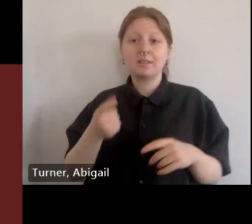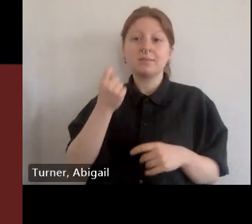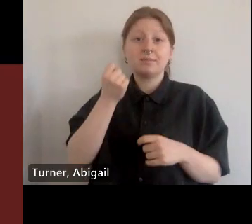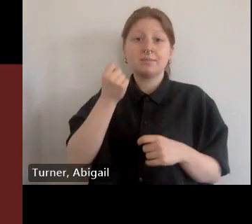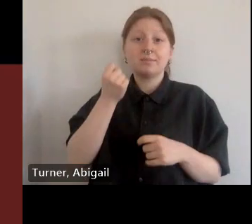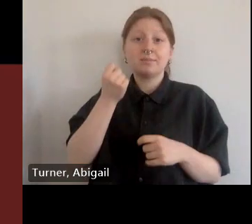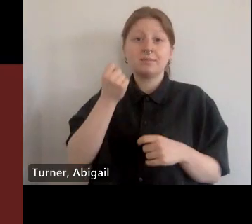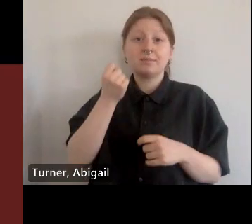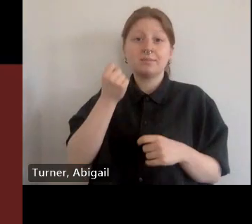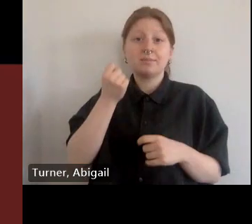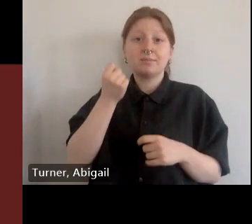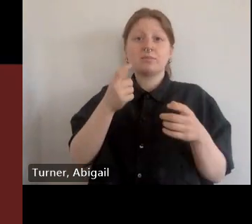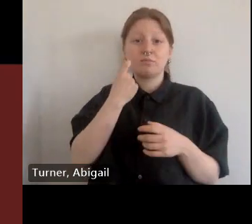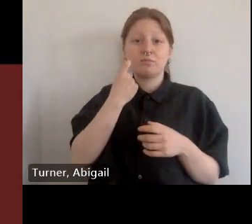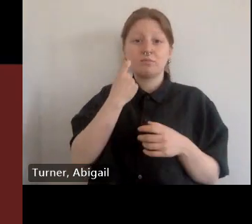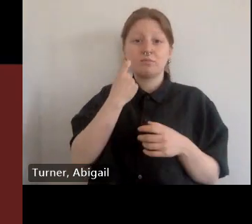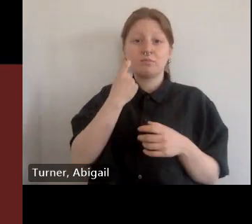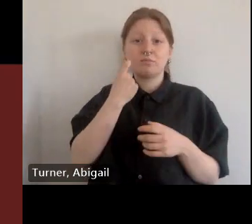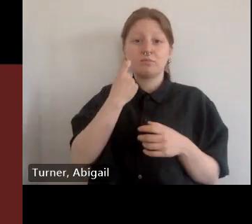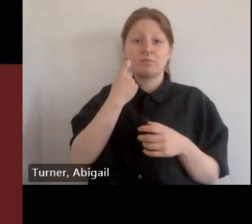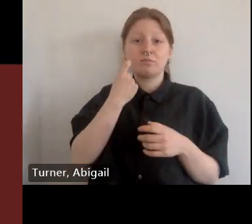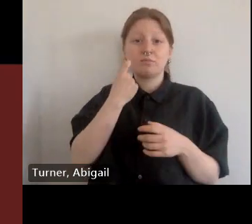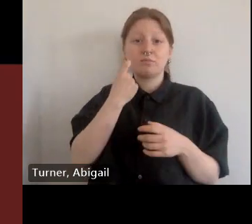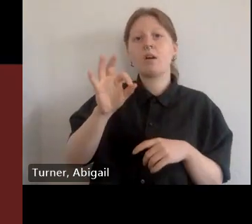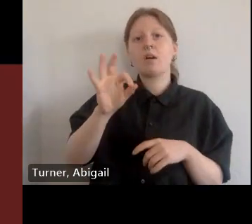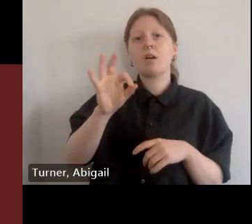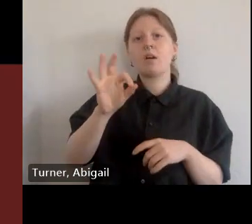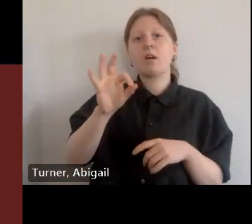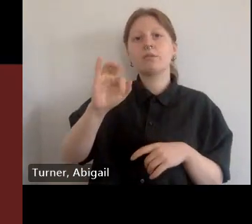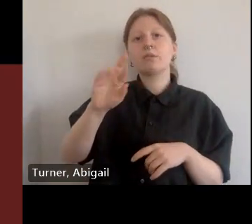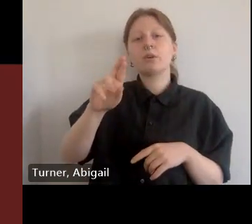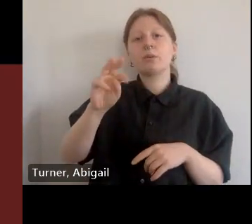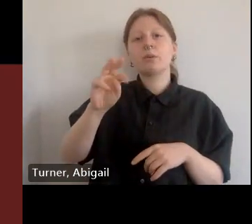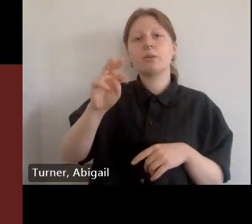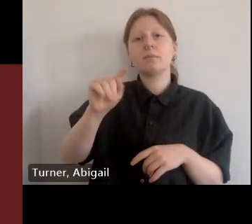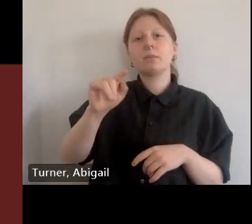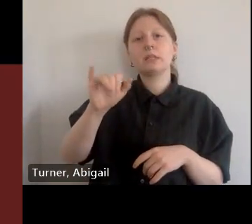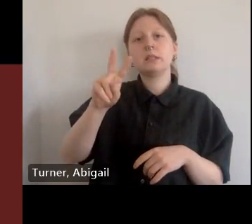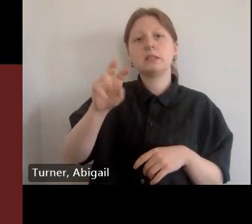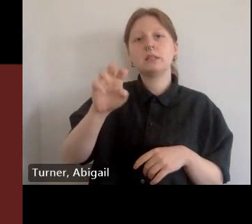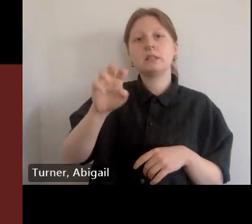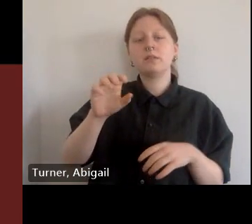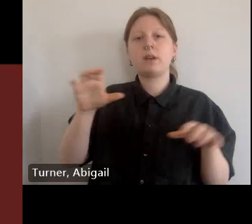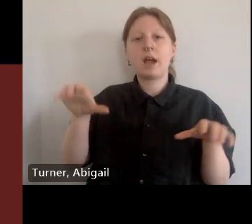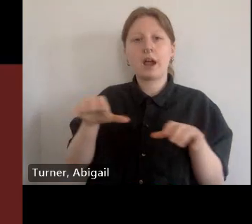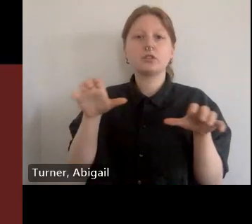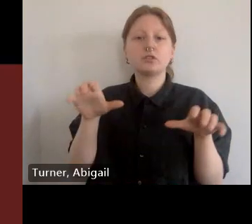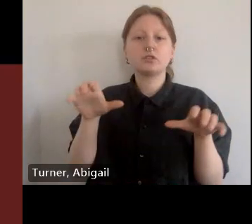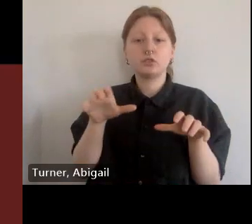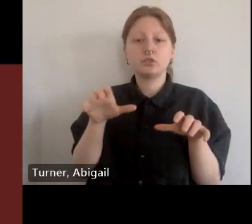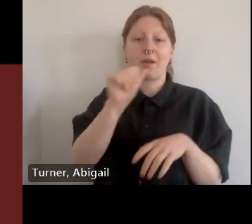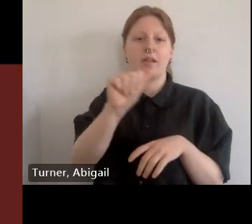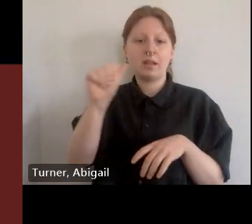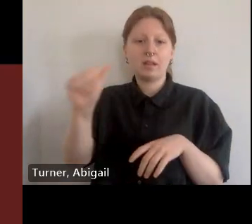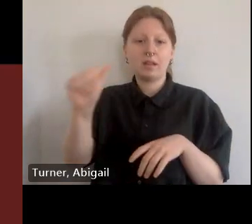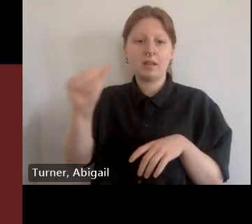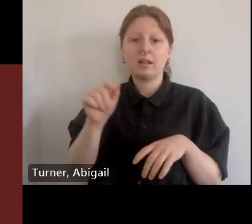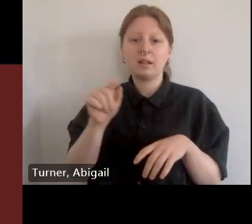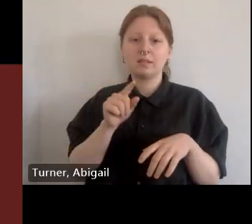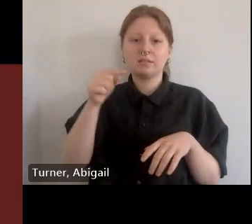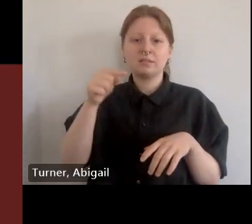space, that's a challenge and an obstacle that is hard to navigate in the nonprofit